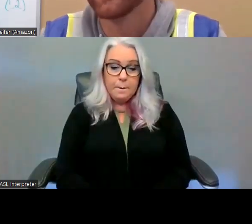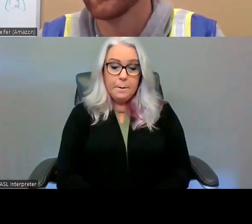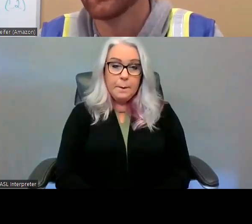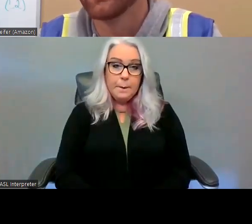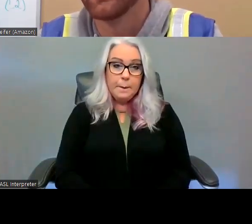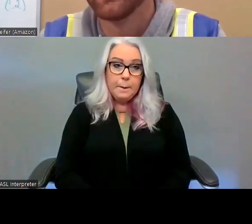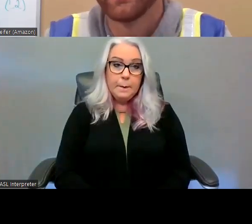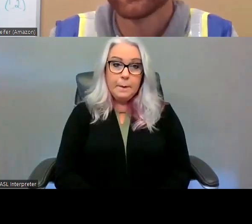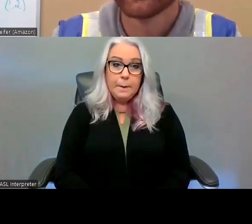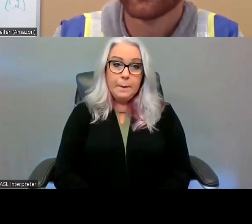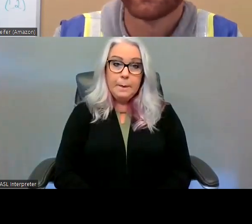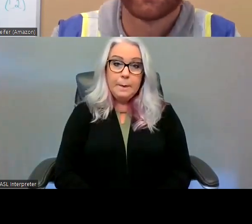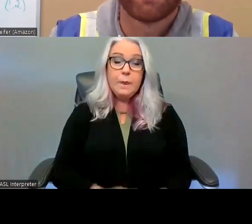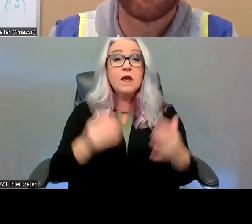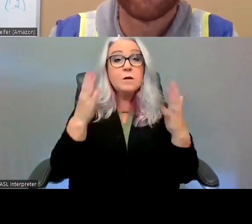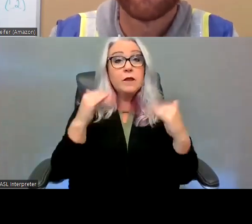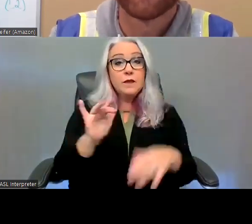Click on the next.